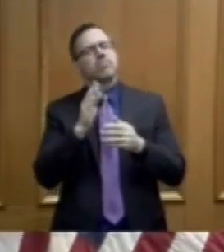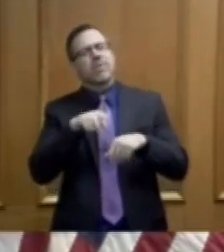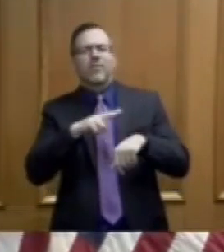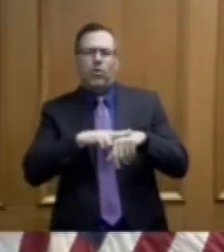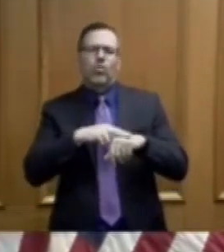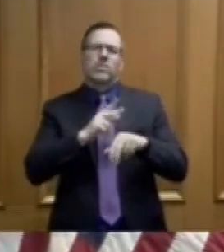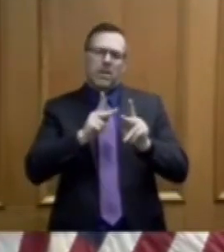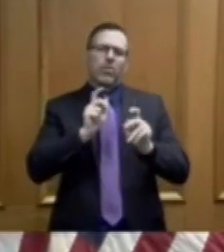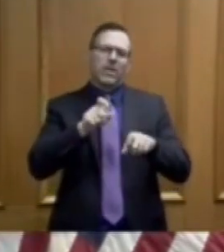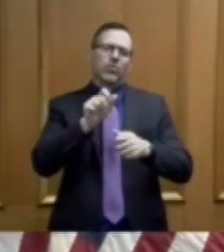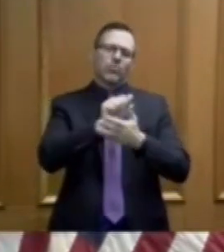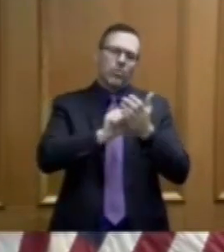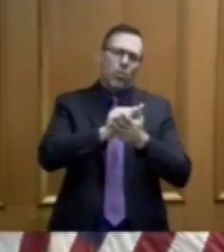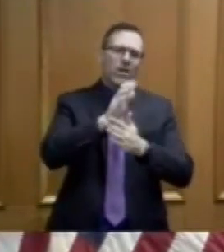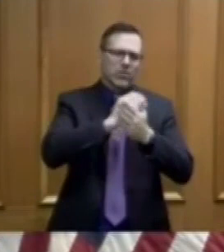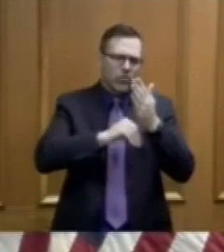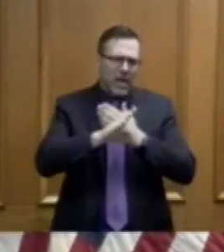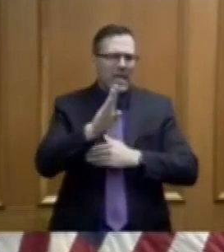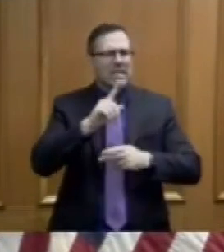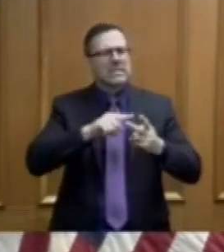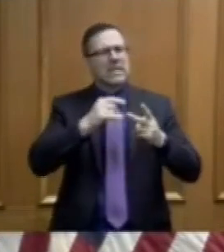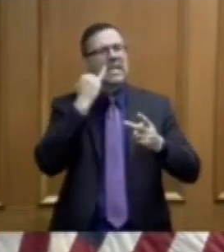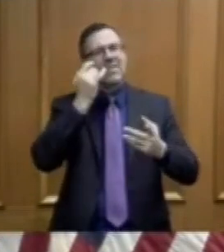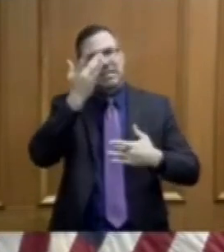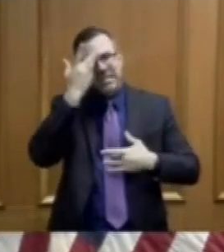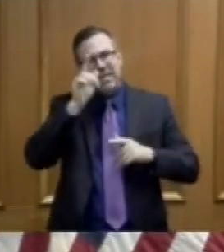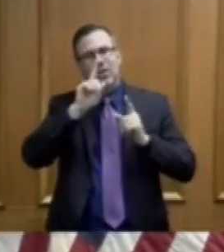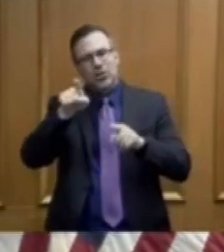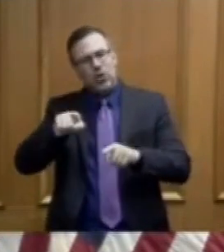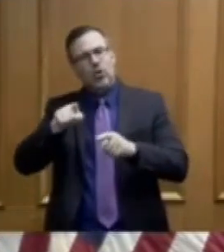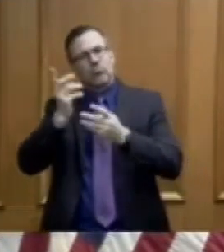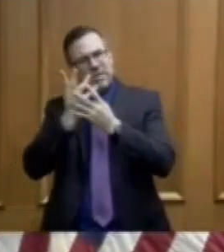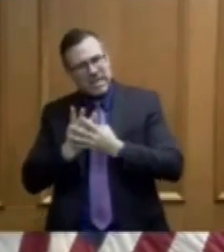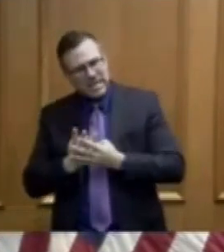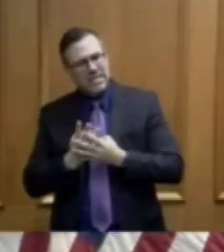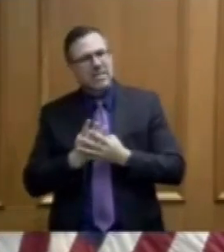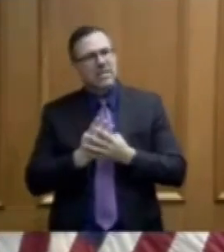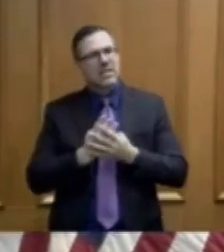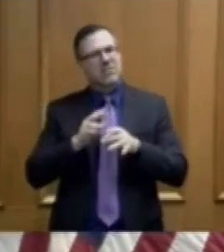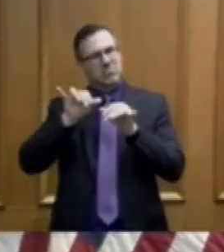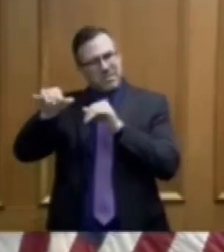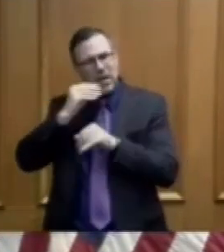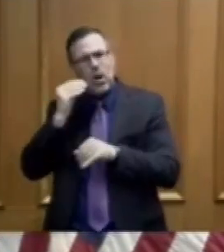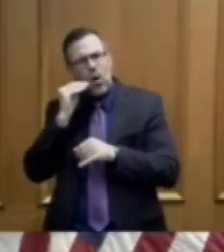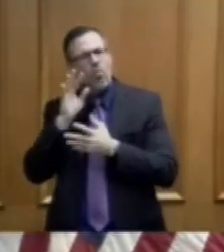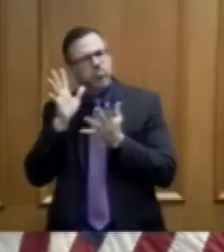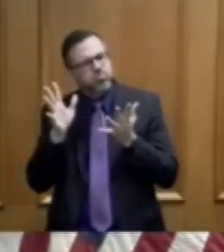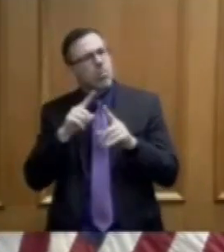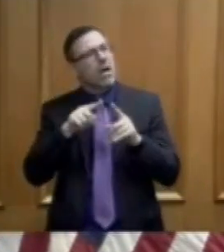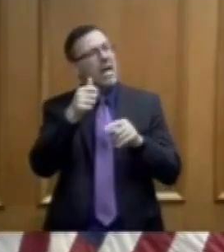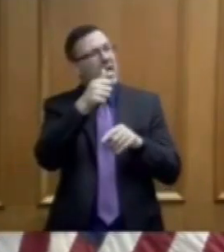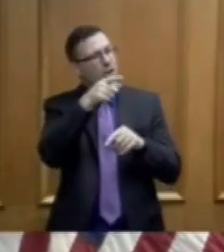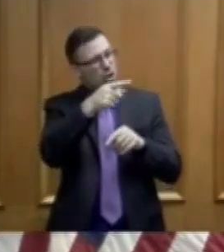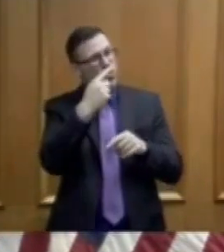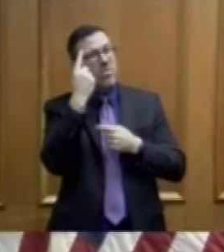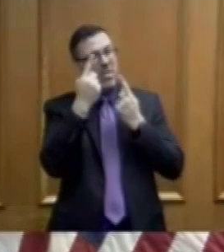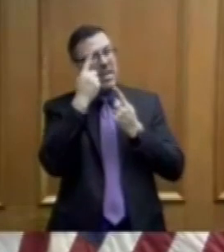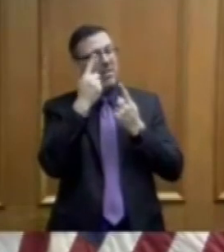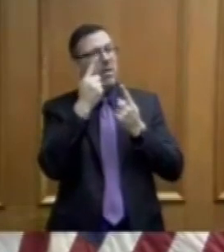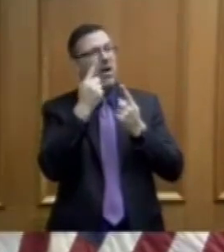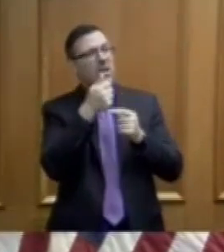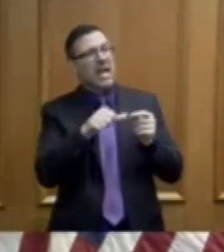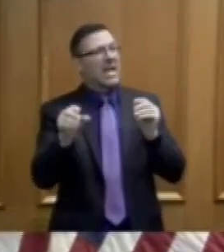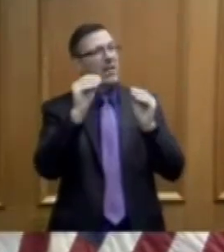people to get tested when they're sick, and encouraging people to stay at home? Are you looking at more drastic measures like